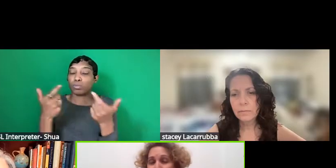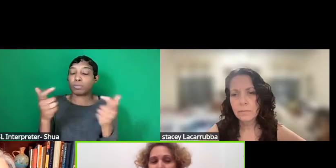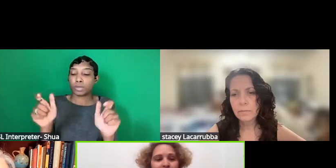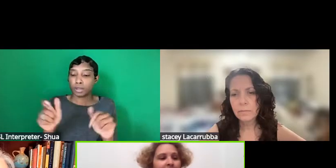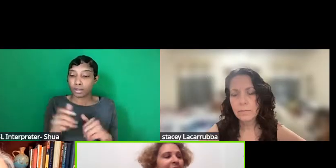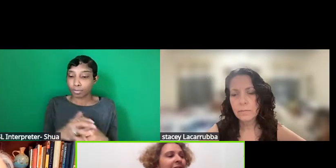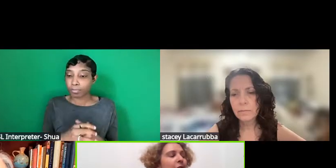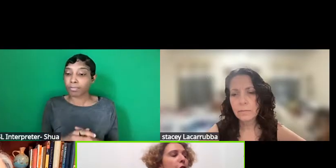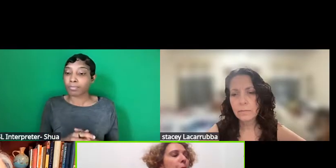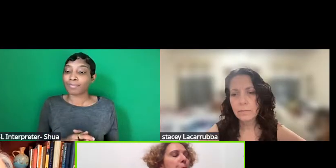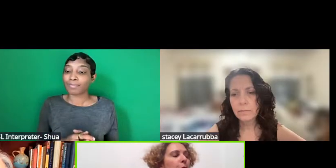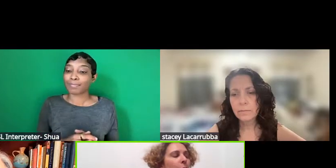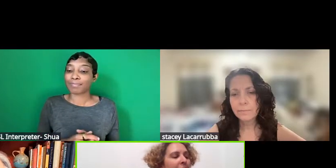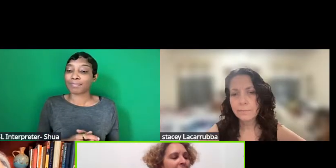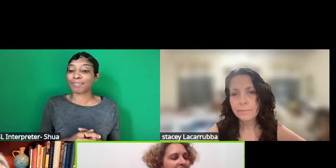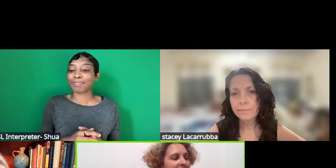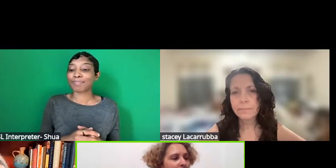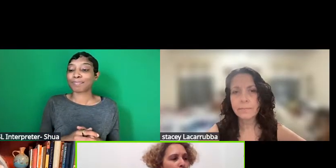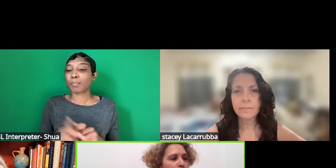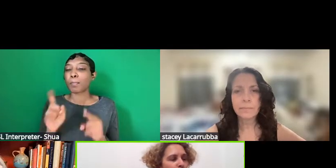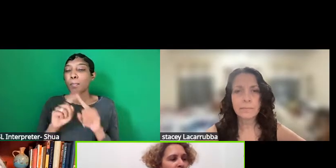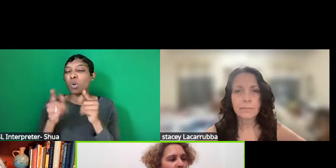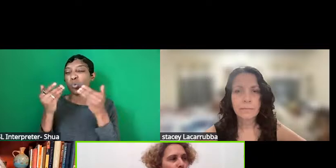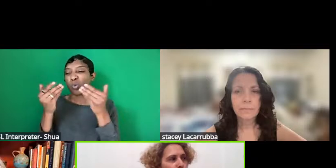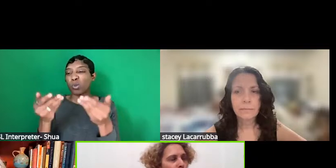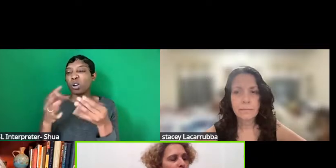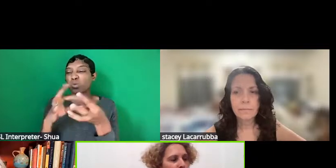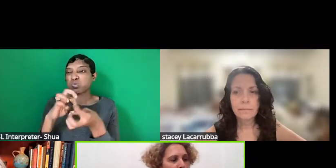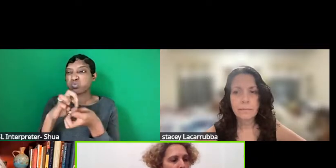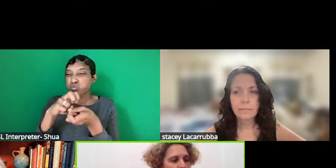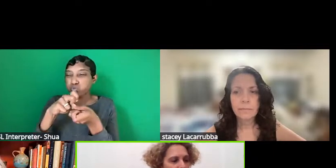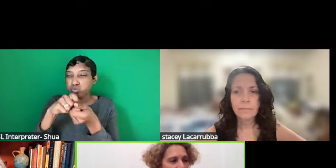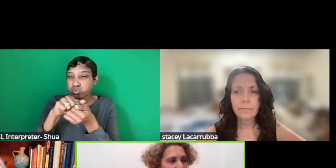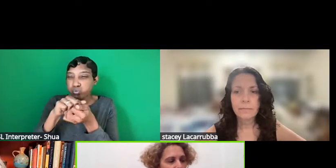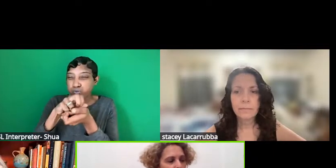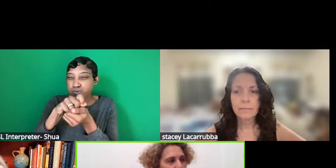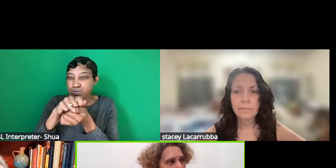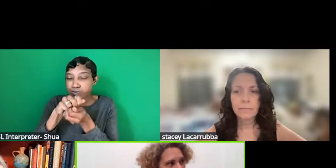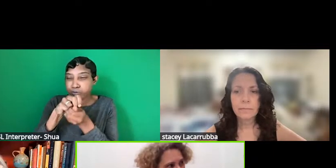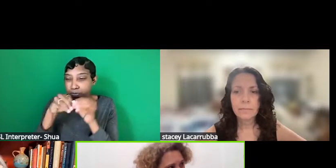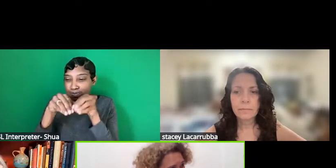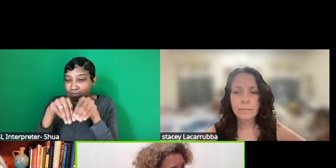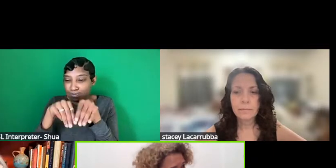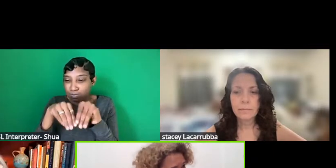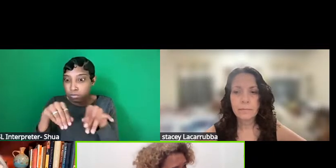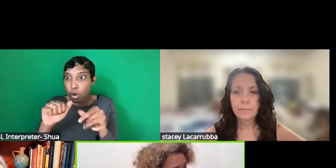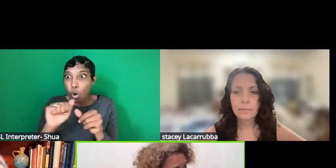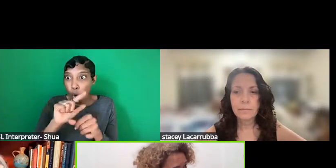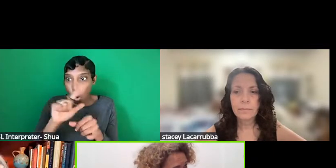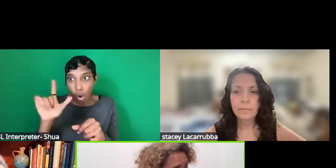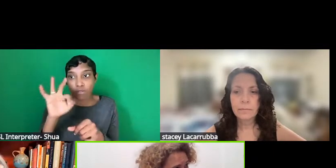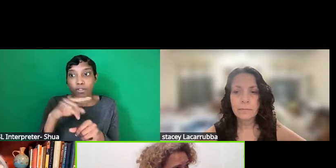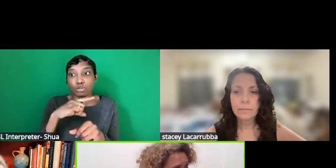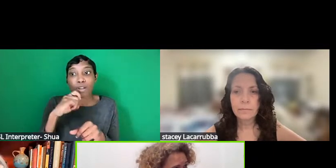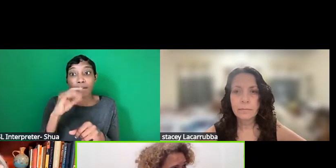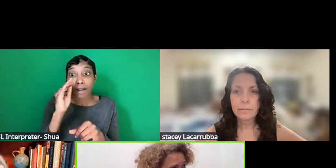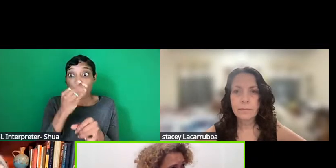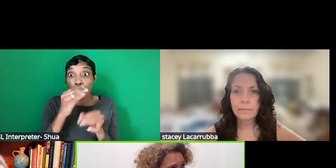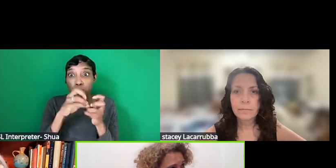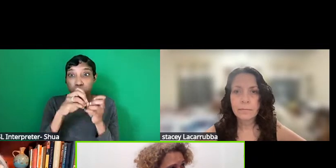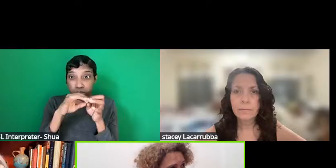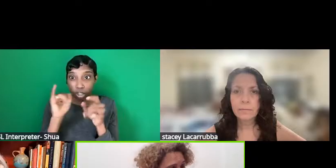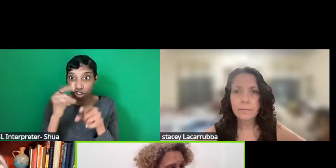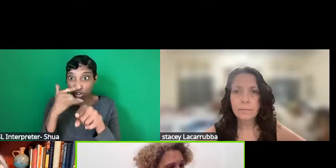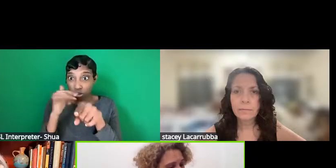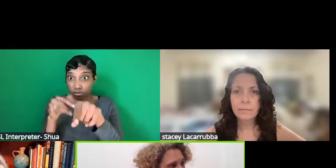big leaf or anything like that. But go ahead and I would kind of crunch up all of that. Oops, I'm doing a little out of view. Sorry